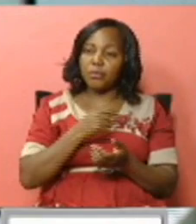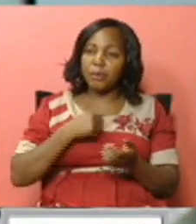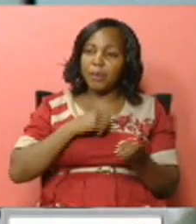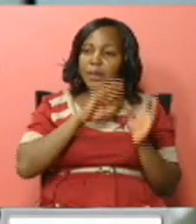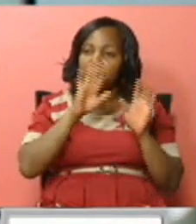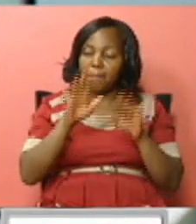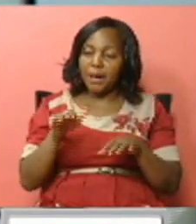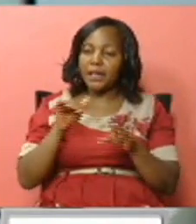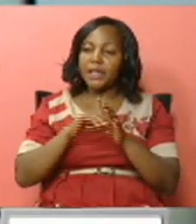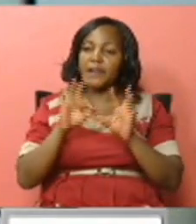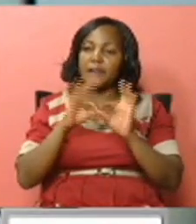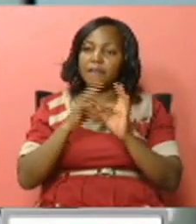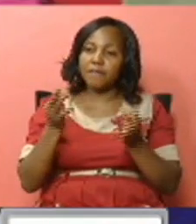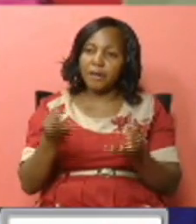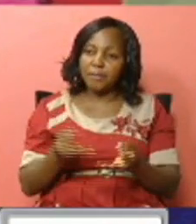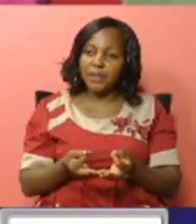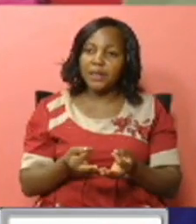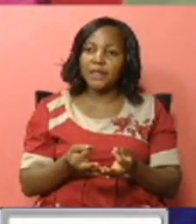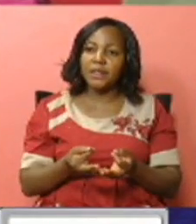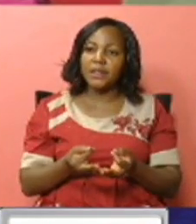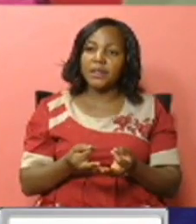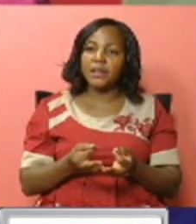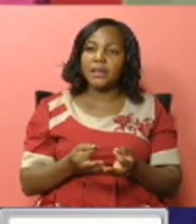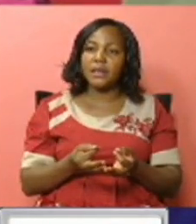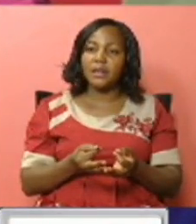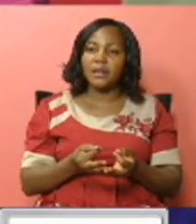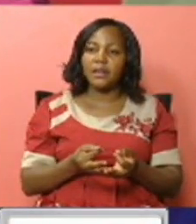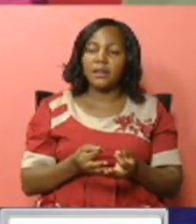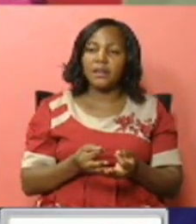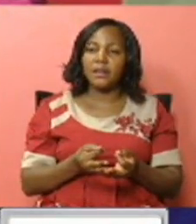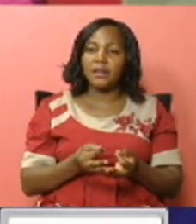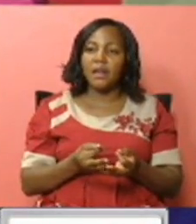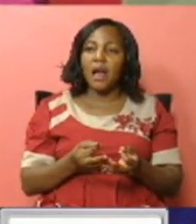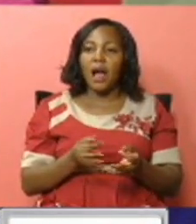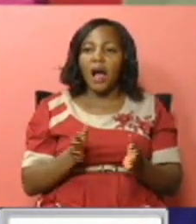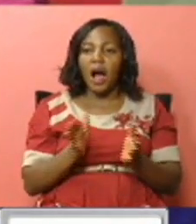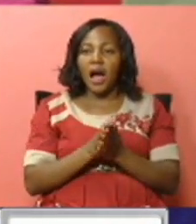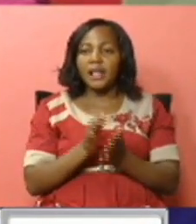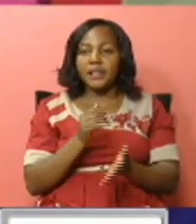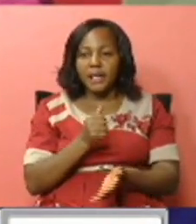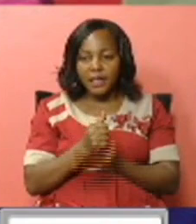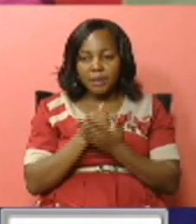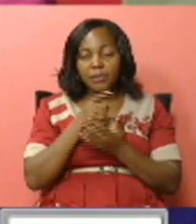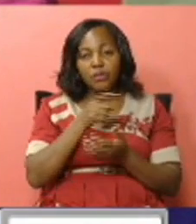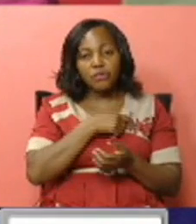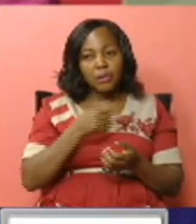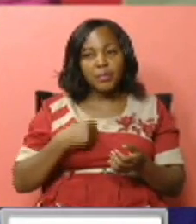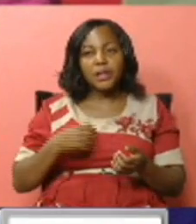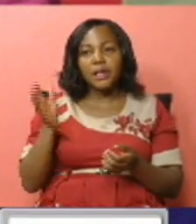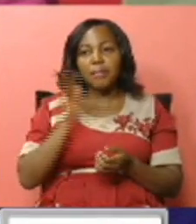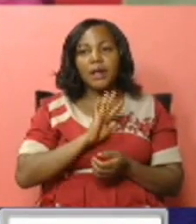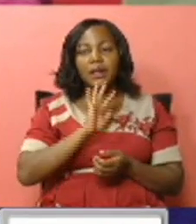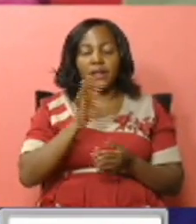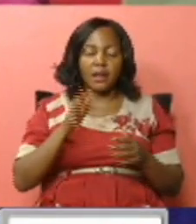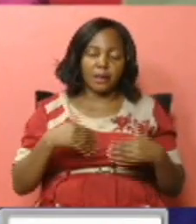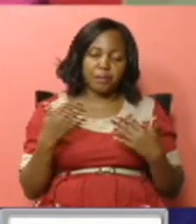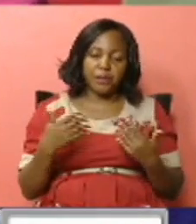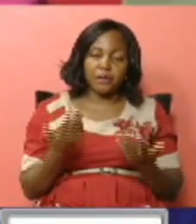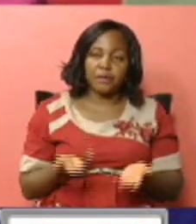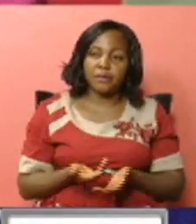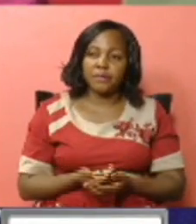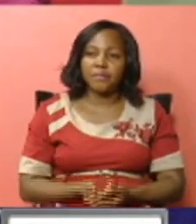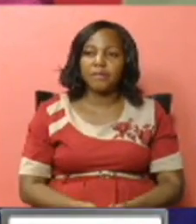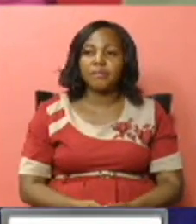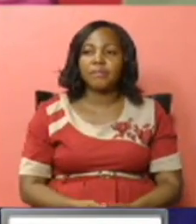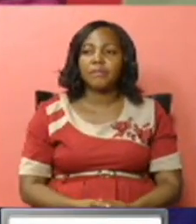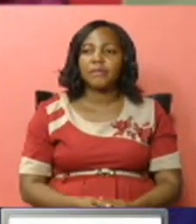They help them settle back home. They help them, you know, regain their sense of living, their sense of happiness, and everything to do with having